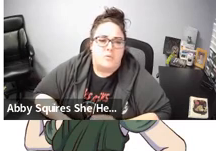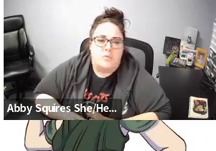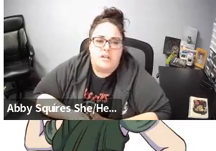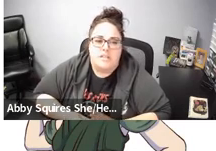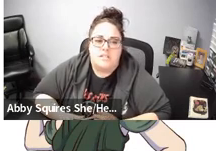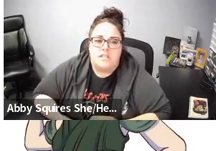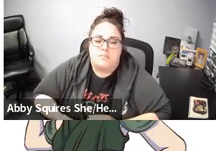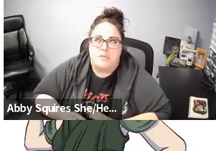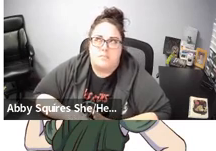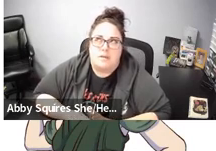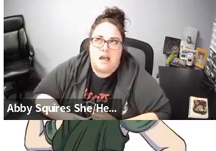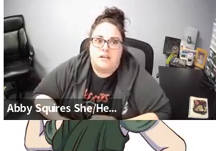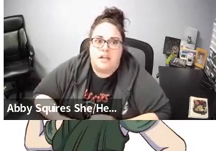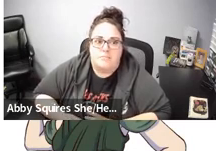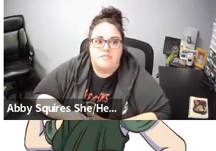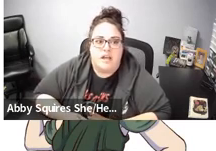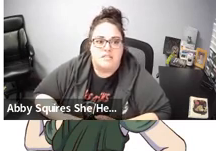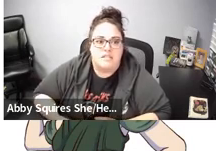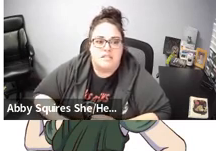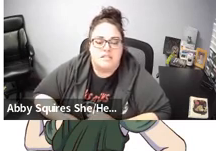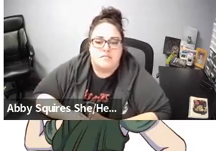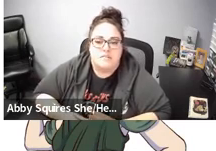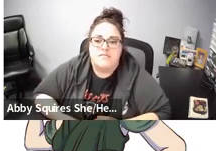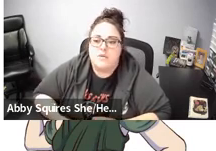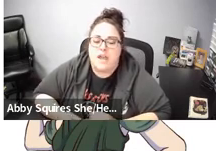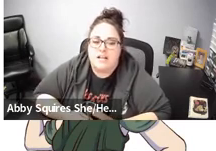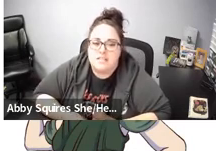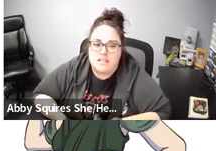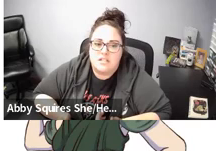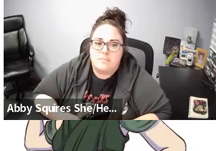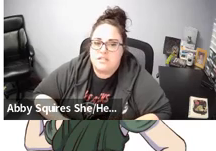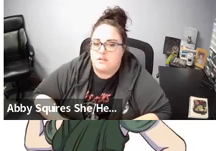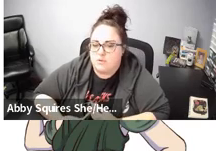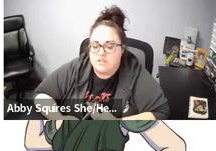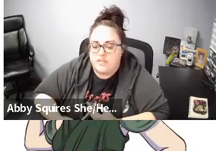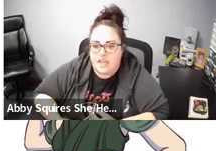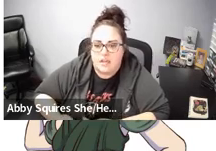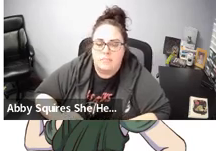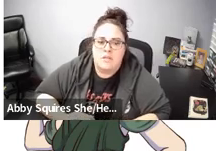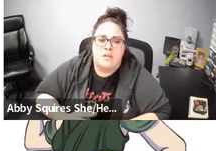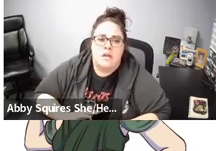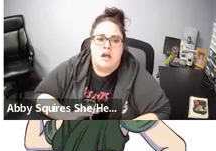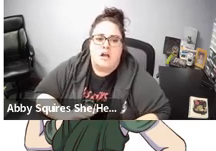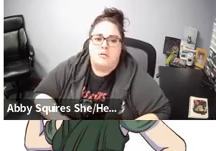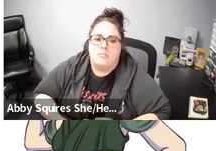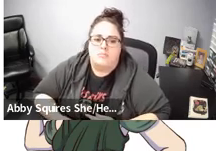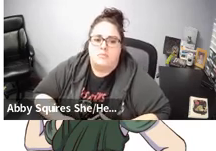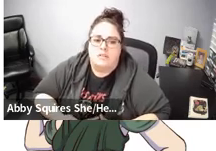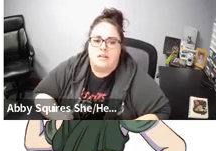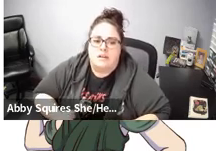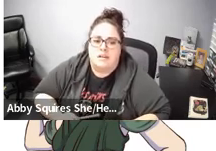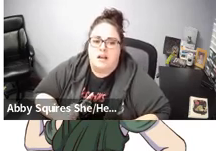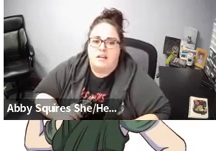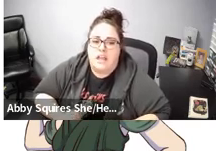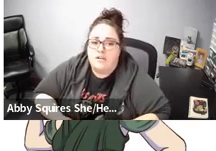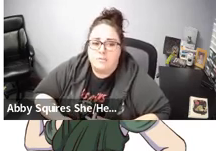so what D&D and Beyond kind of provides, it gives you access to basic rules of the game,